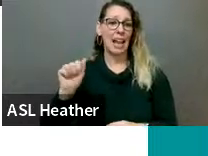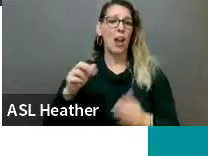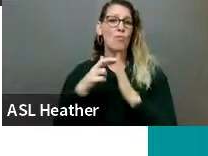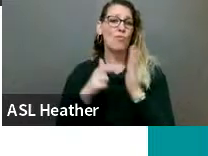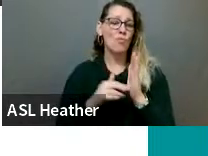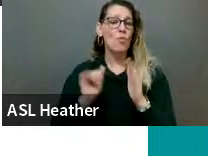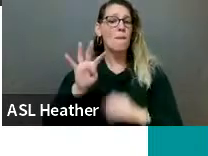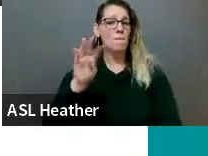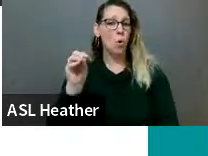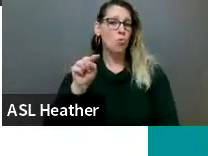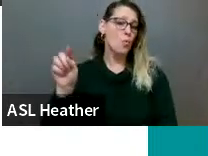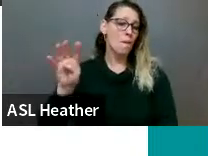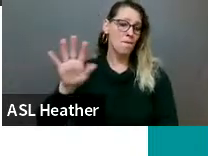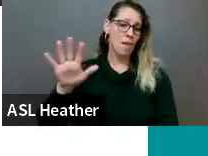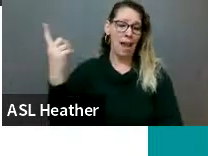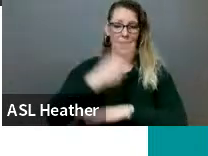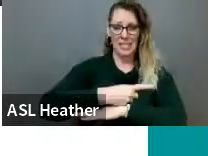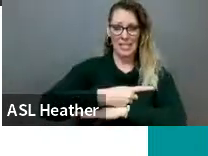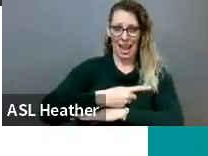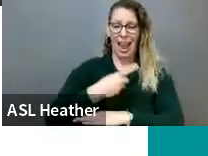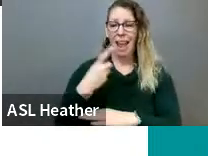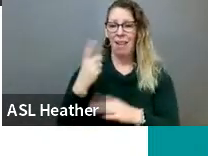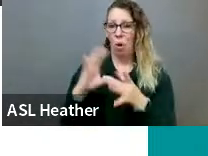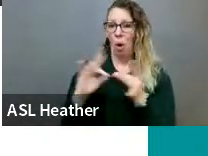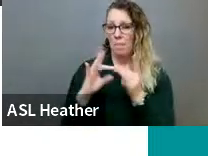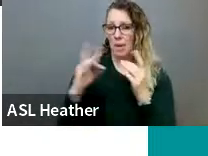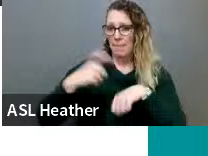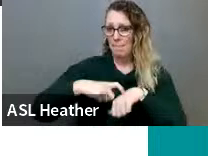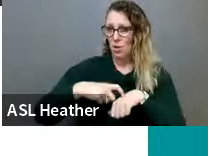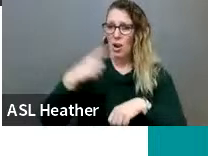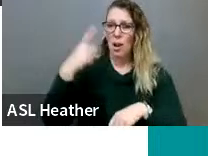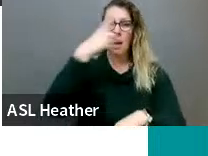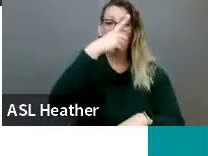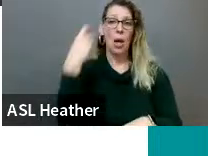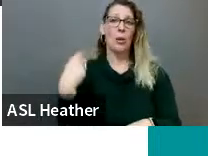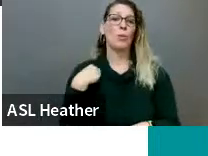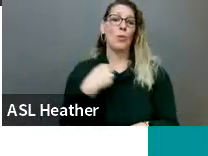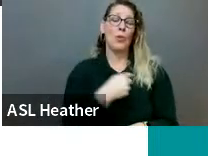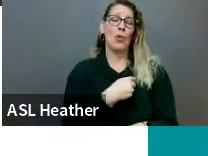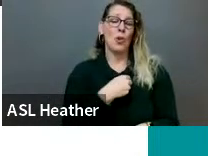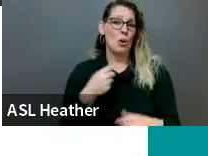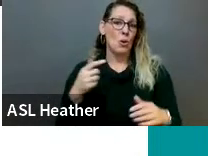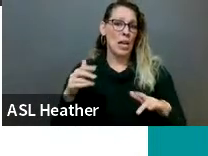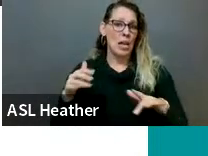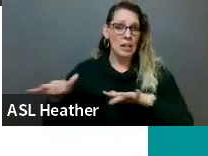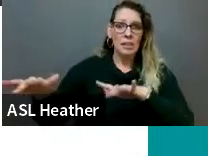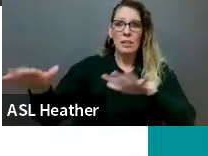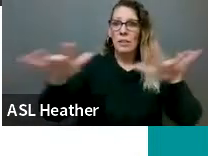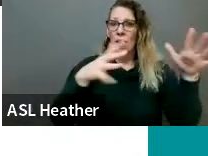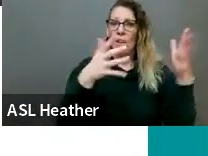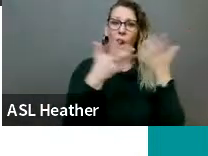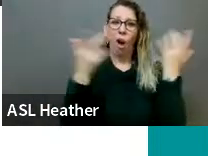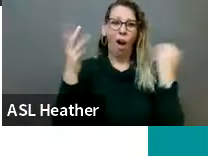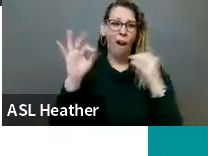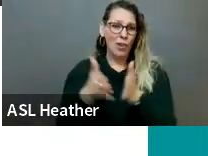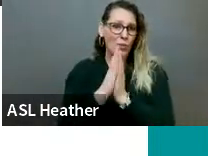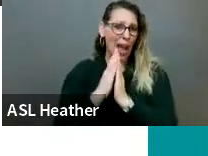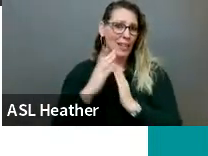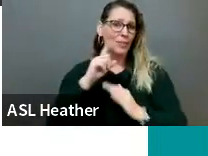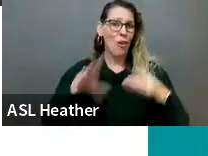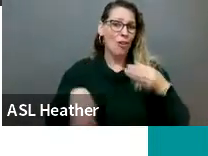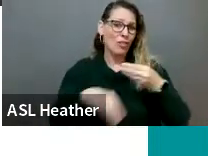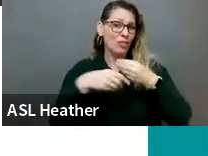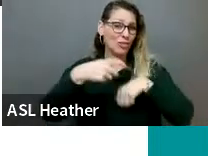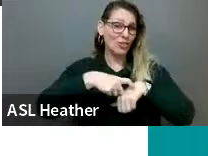45-day comment period. Because we're fielding a lot of requests for that additional time from